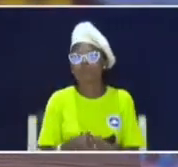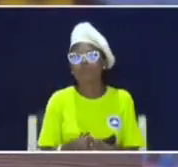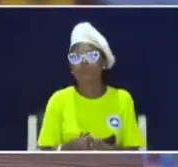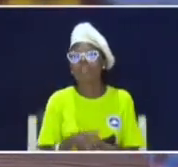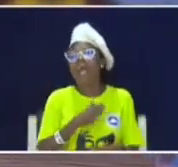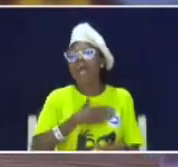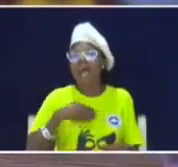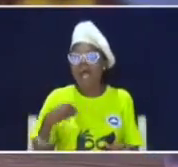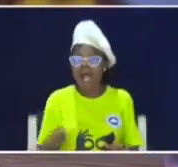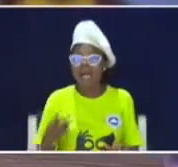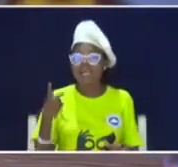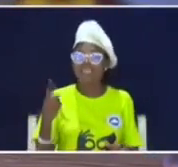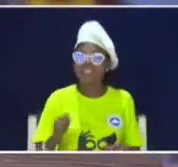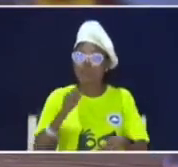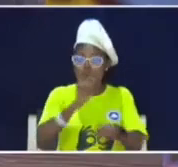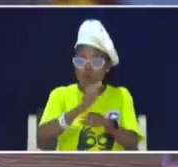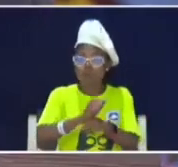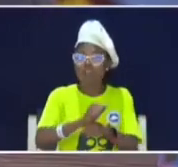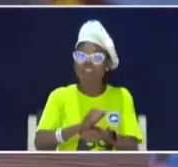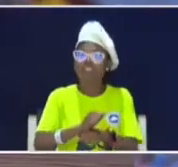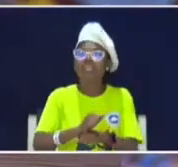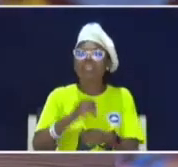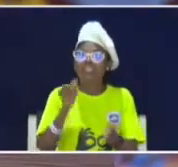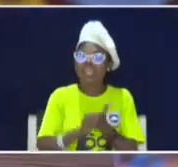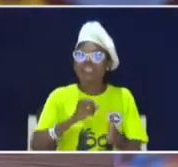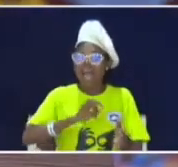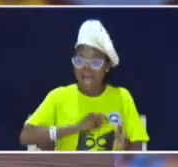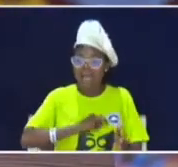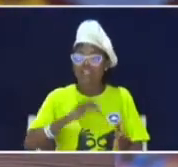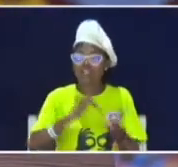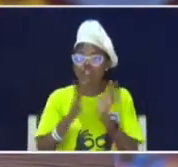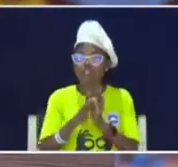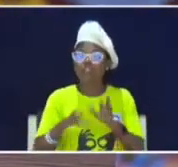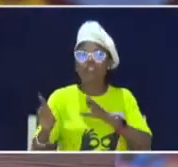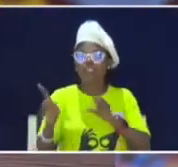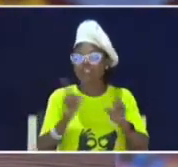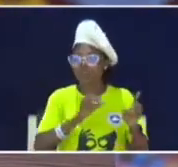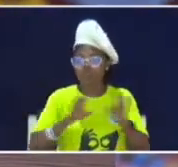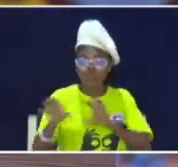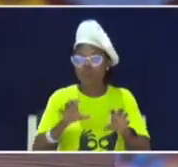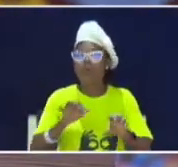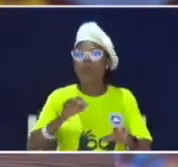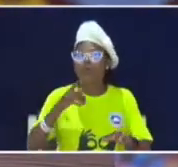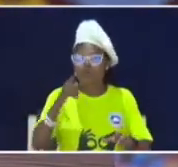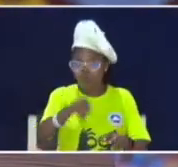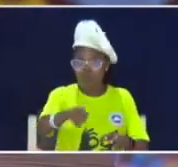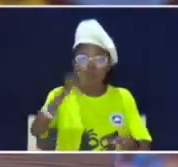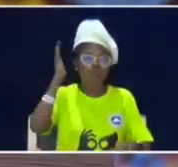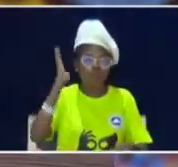and the works that I do, greater works than these shall he do, because I go up to my Father.